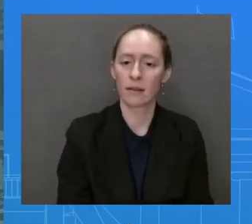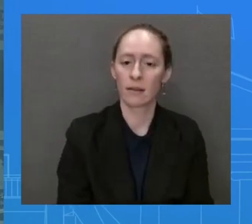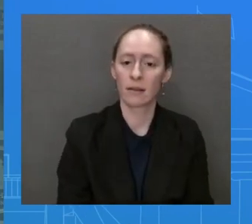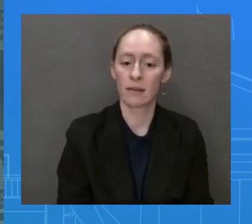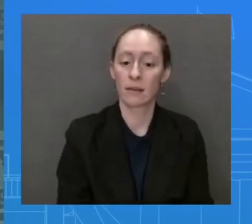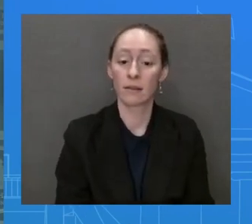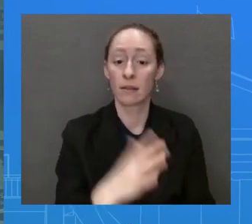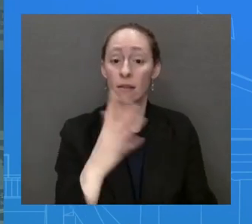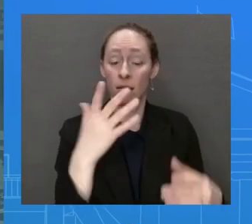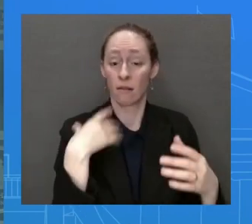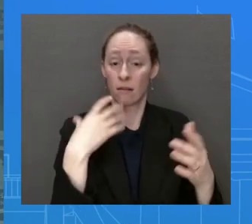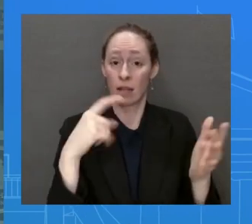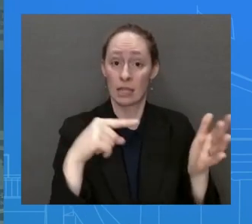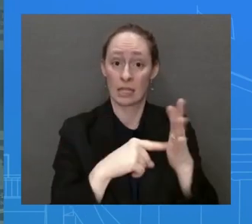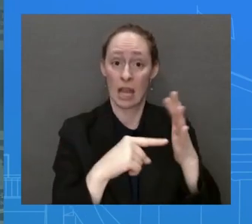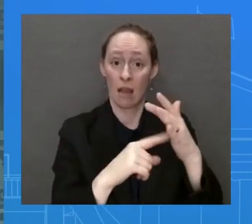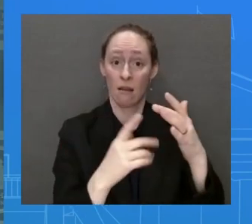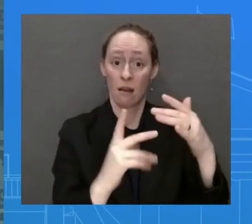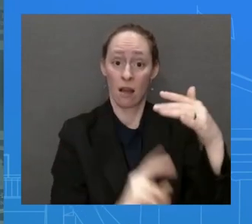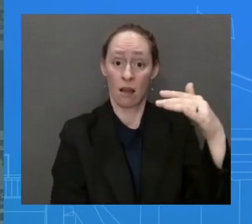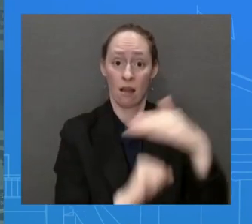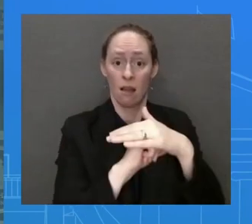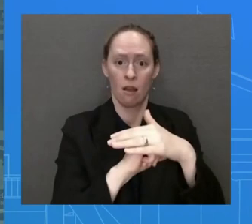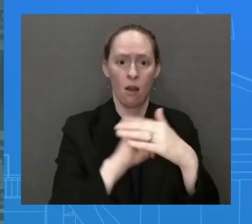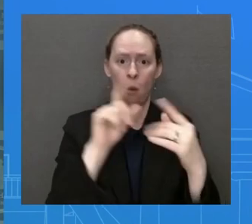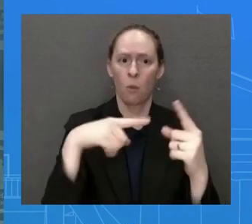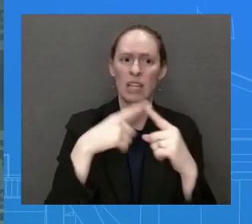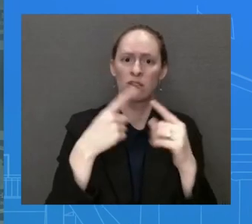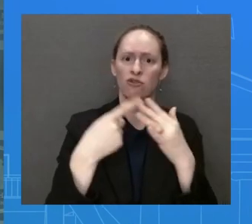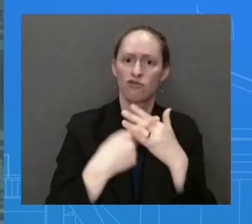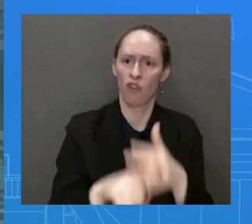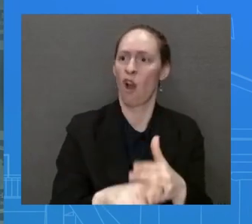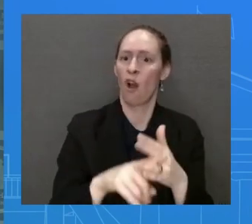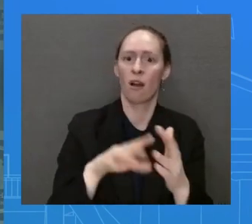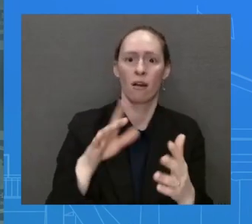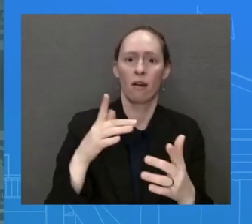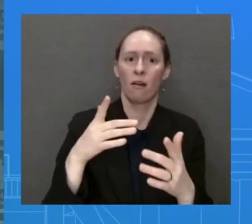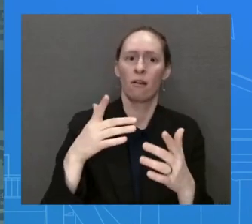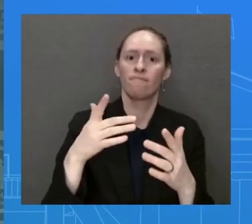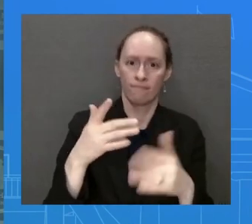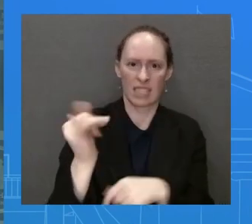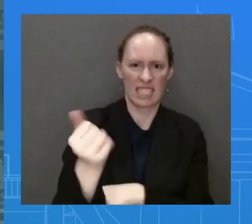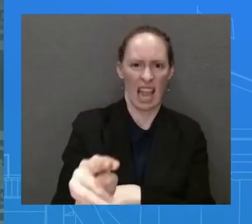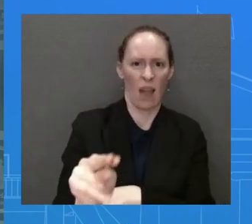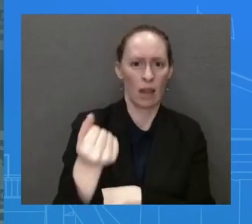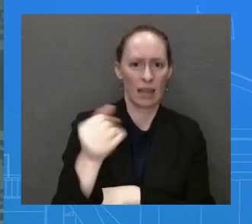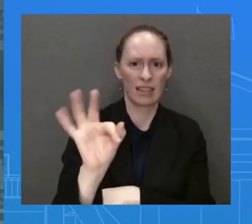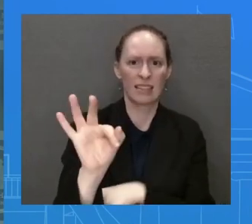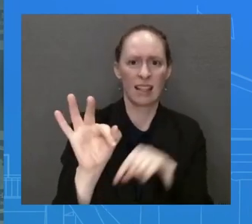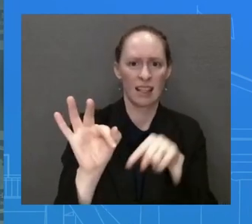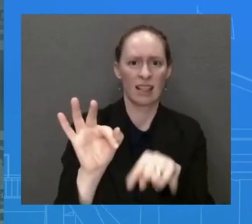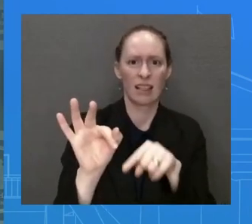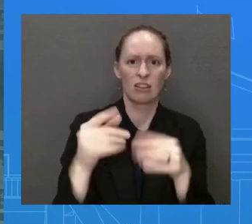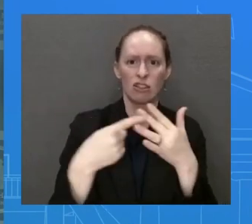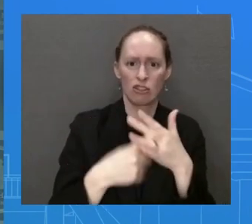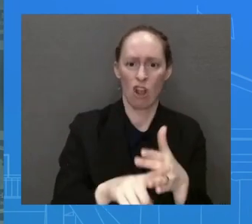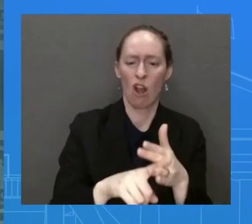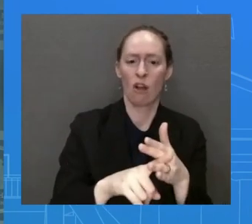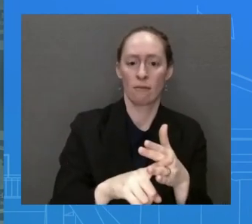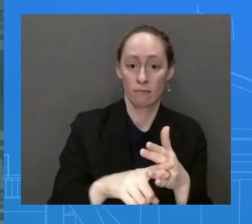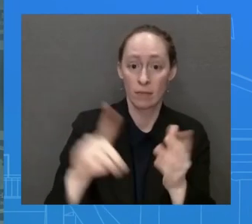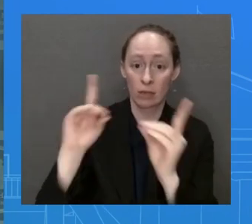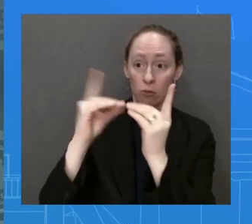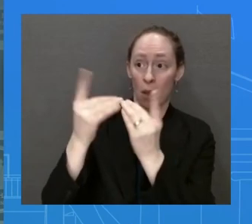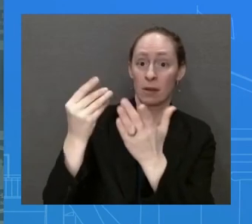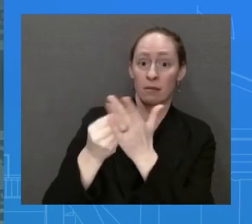point, Treasury will begin to take extraordinary measures to prevent default. Secretary Yellen did not name a specific